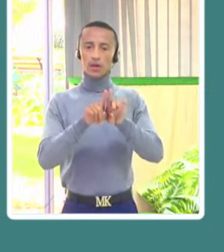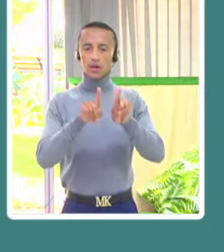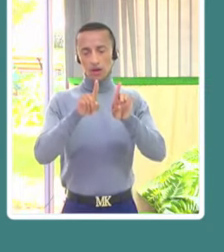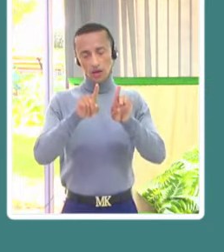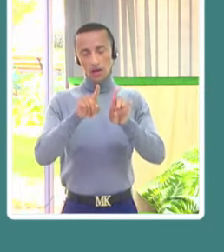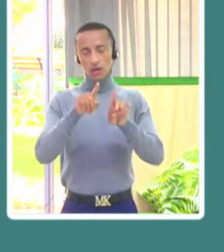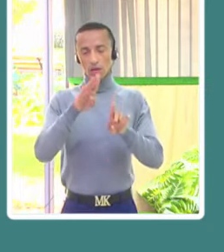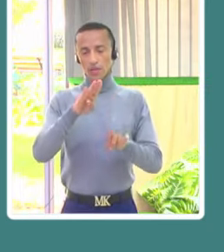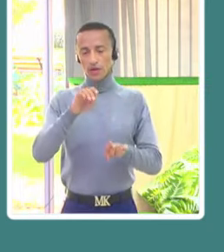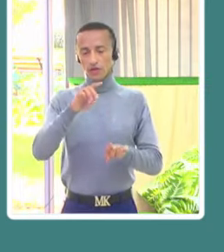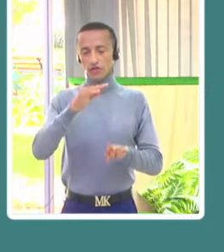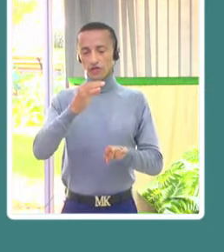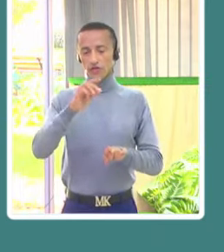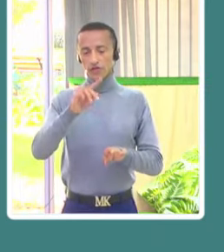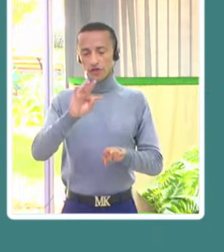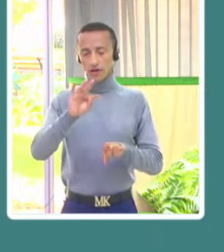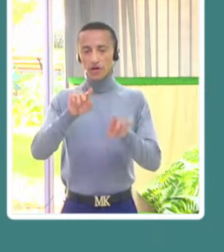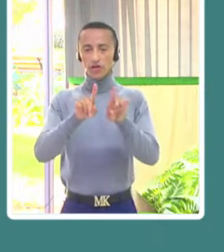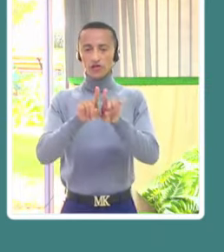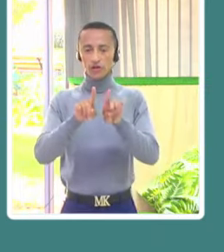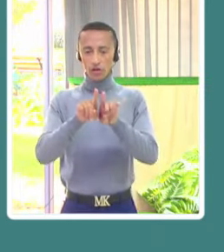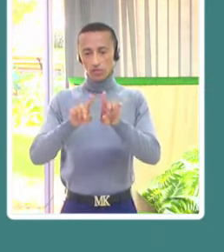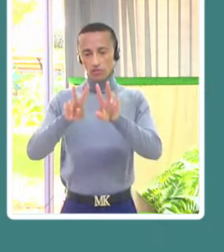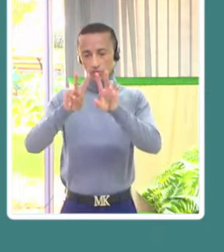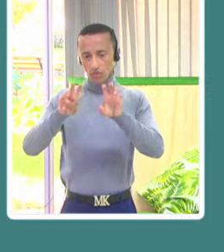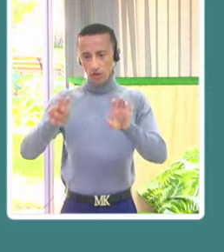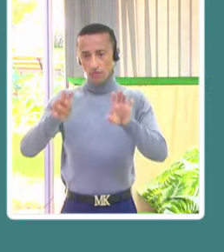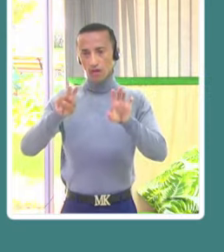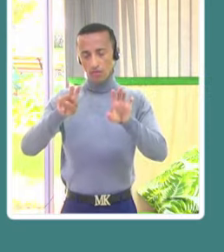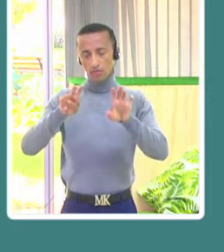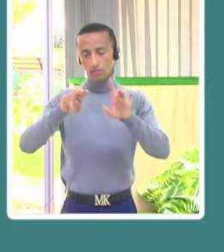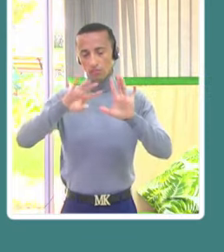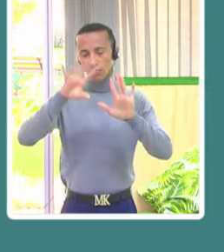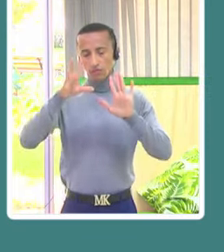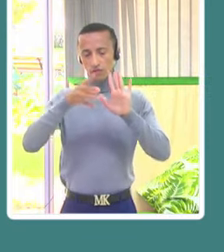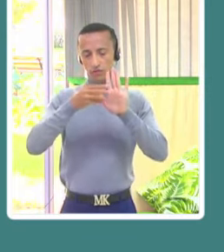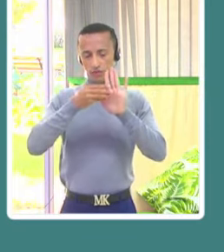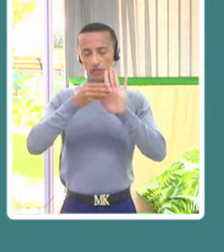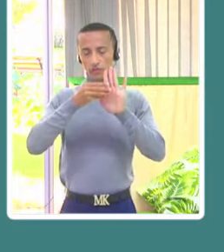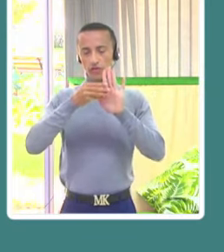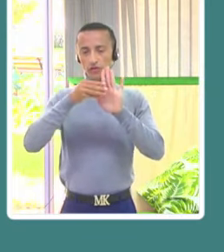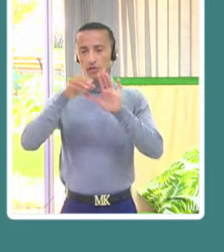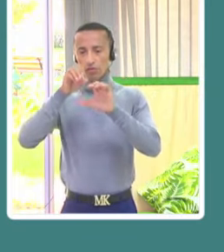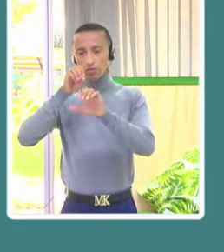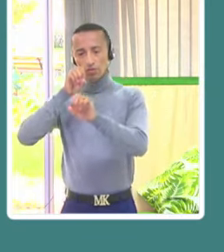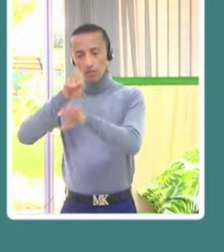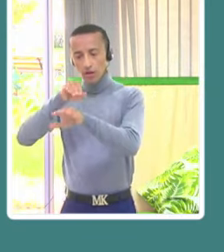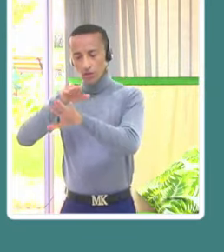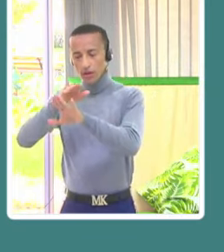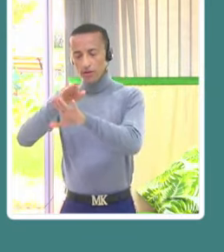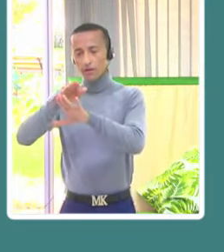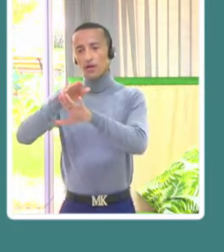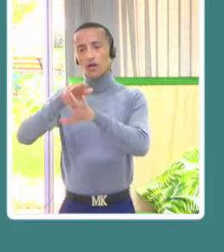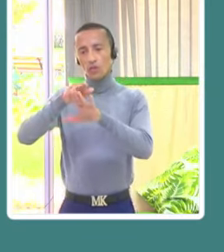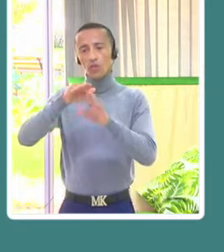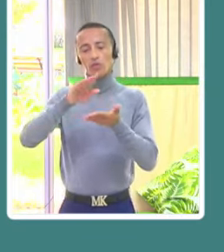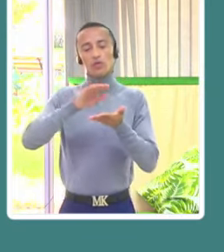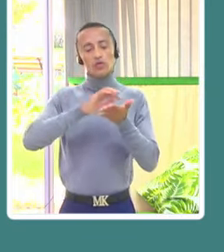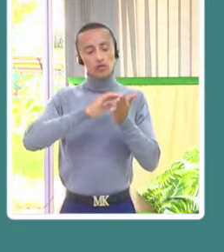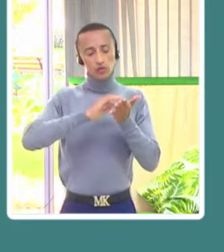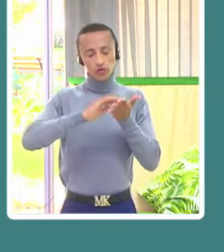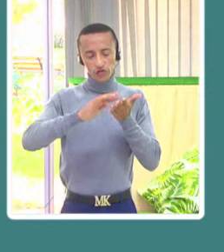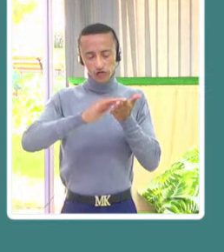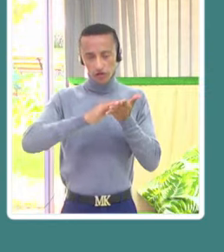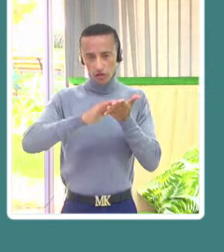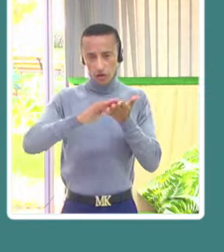training platform managed by the government. So all textbooks in India come with QR code. So every